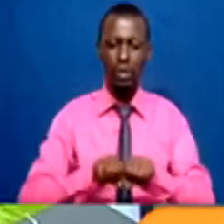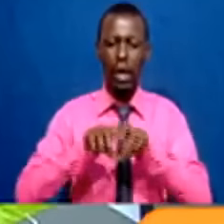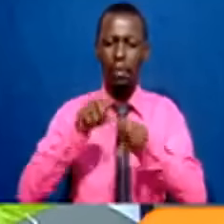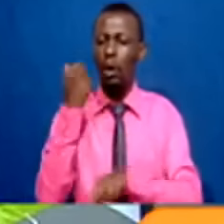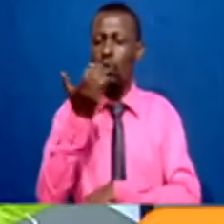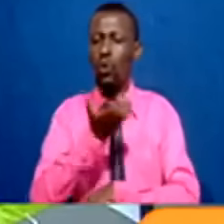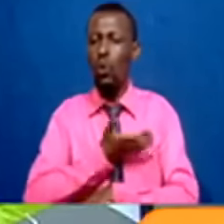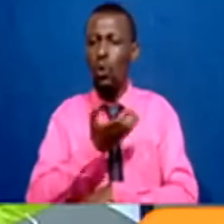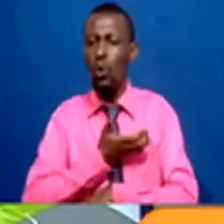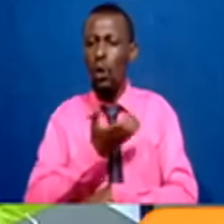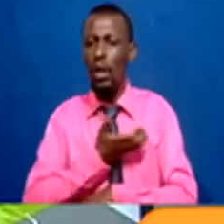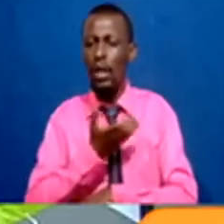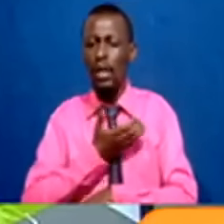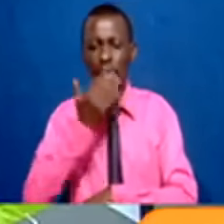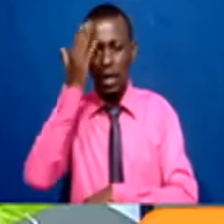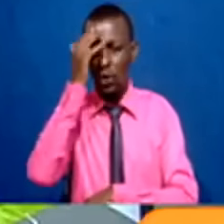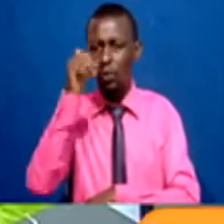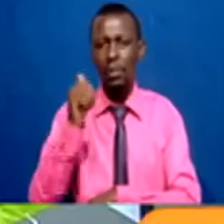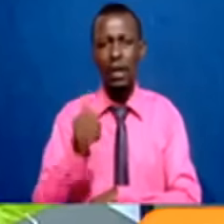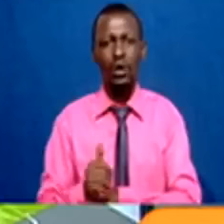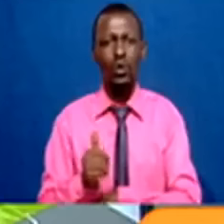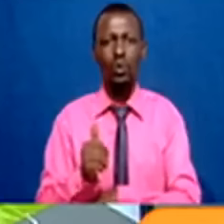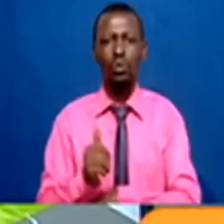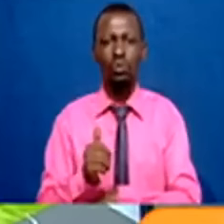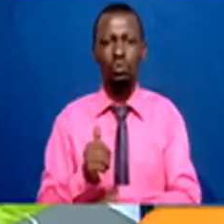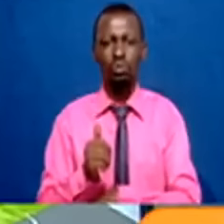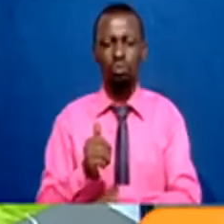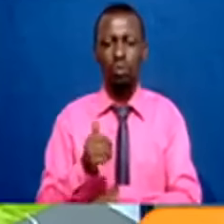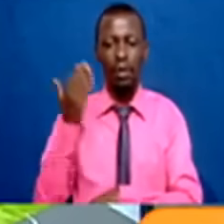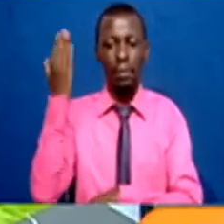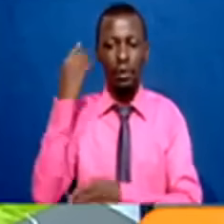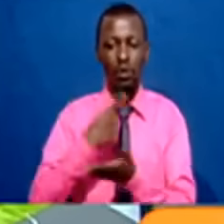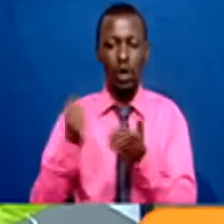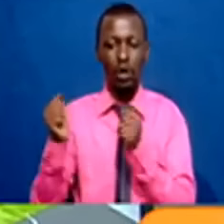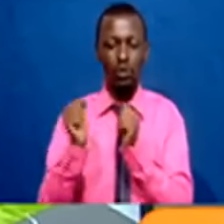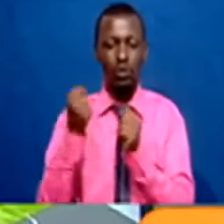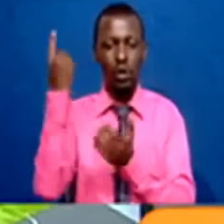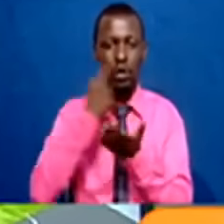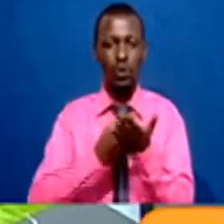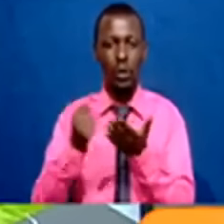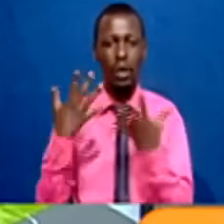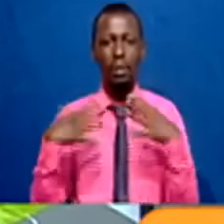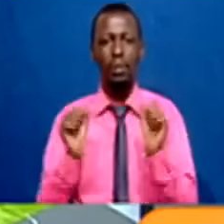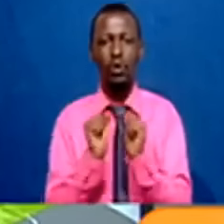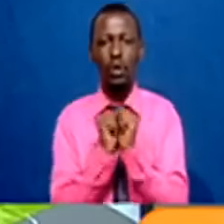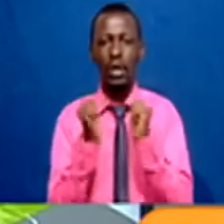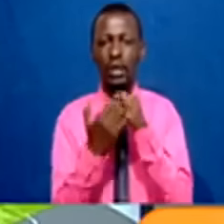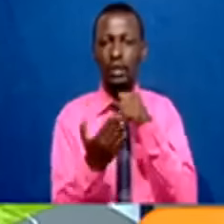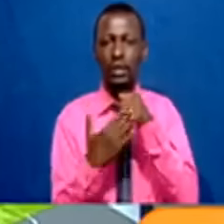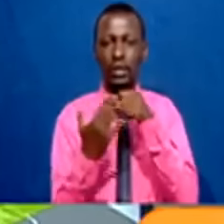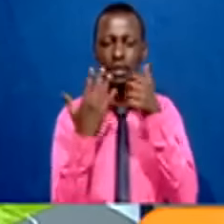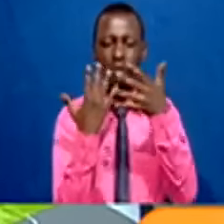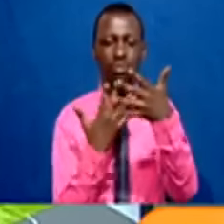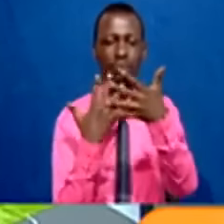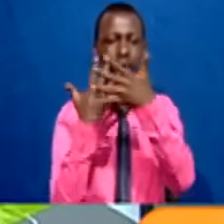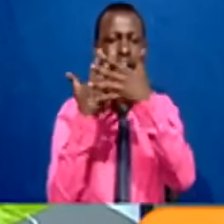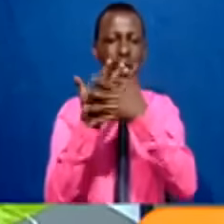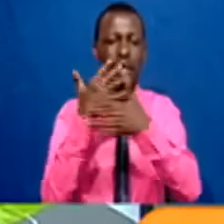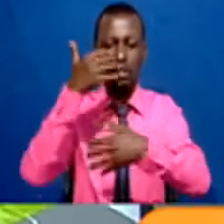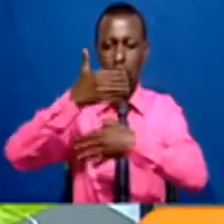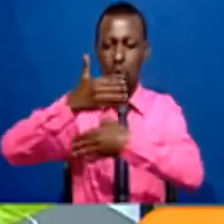Now, the defense comes 1 week after 19 people were arrested for taking down a concrete fence, or